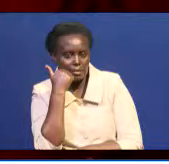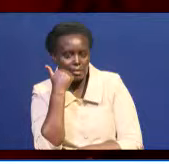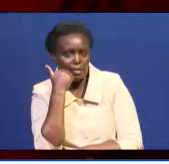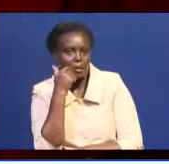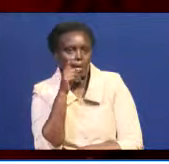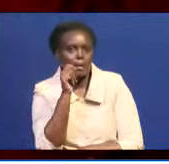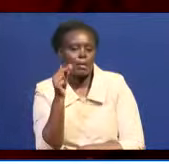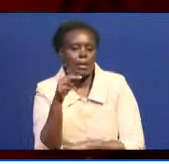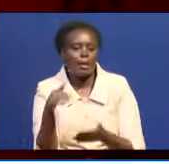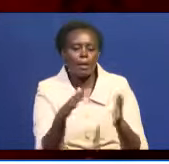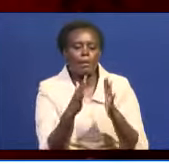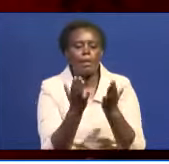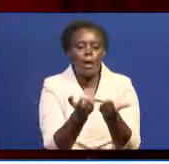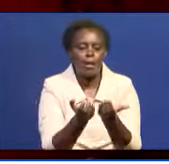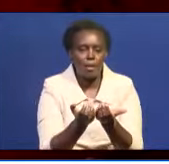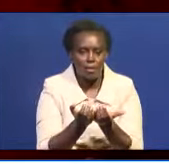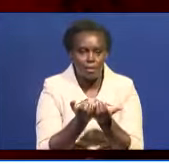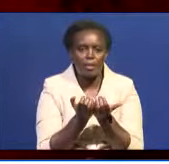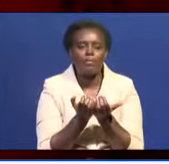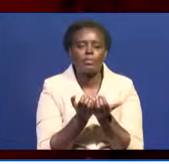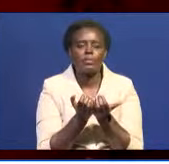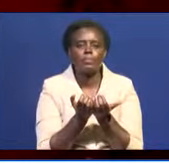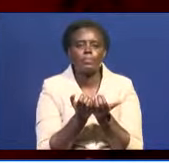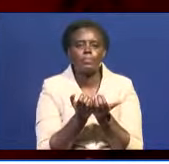and Tana River received